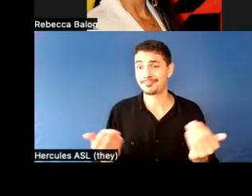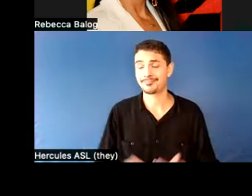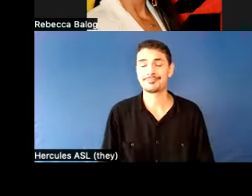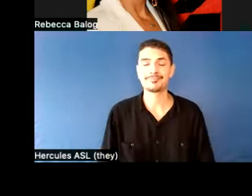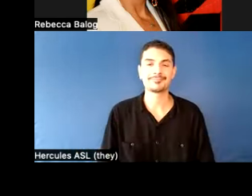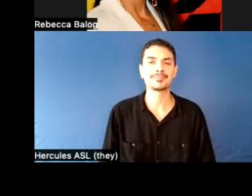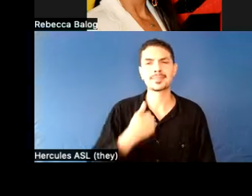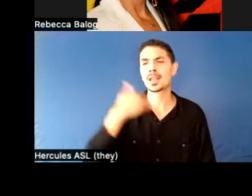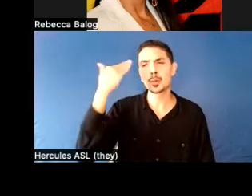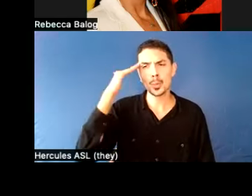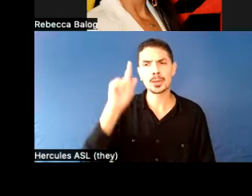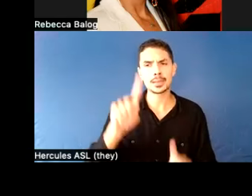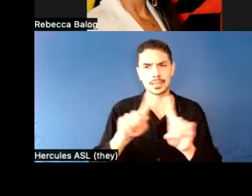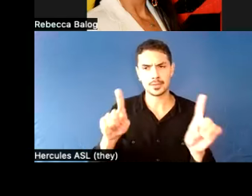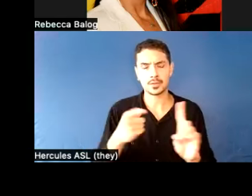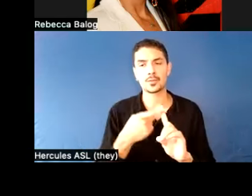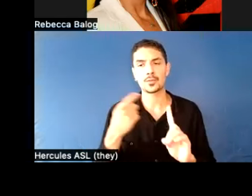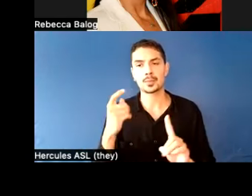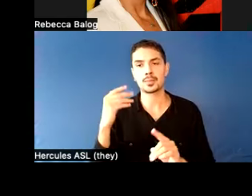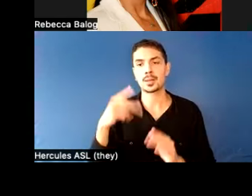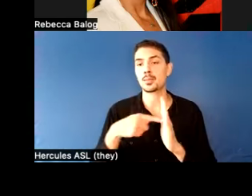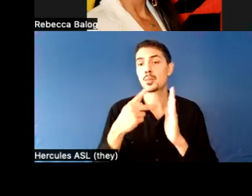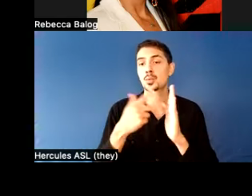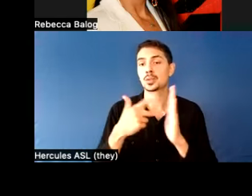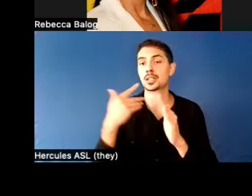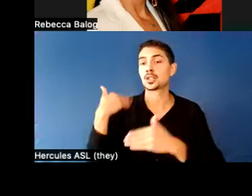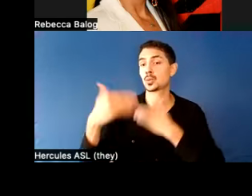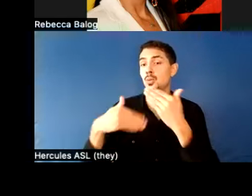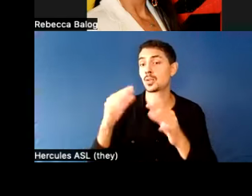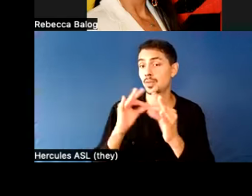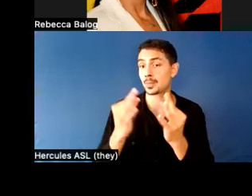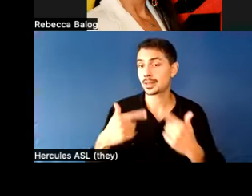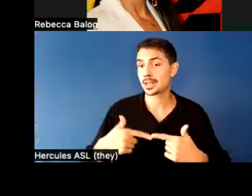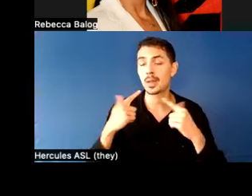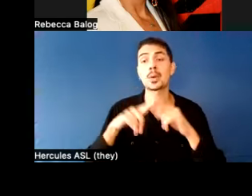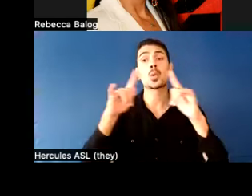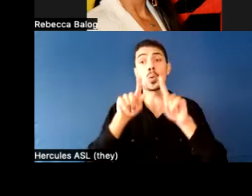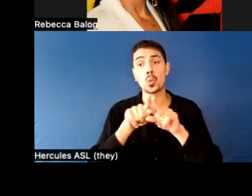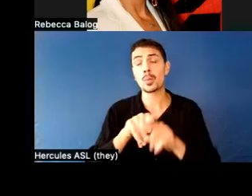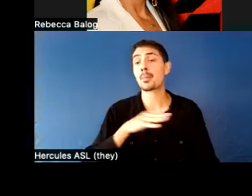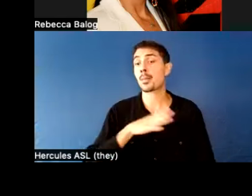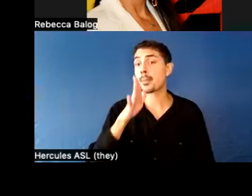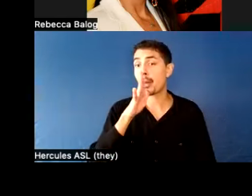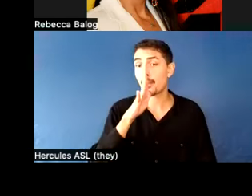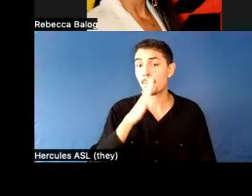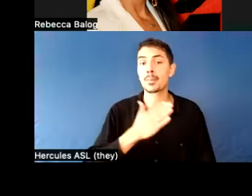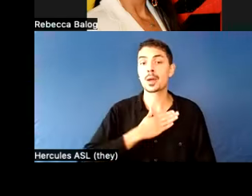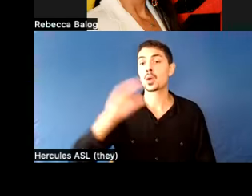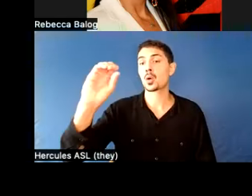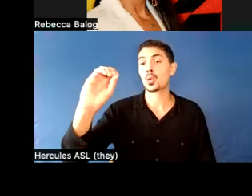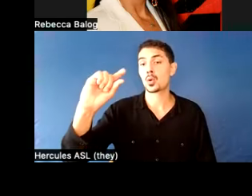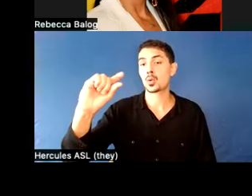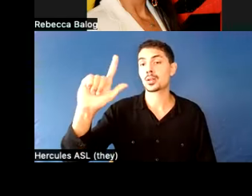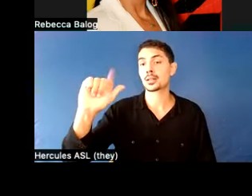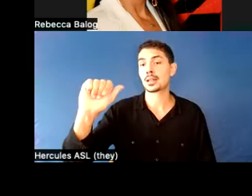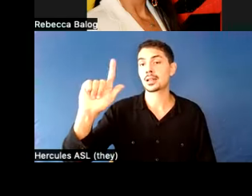And I know it's different from multi-generational living, yes, but also my mom, my Oglala Mohawk, my daddy's